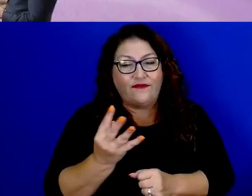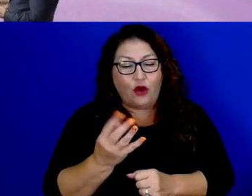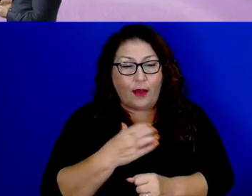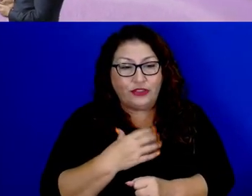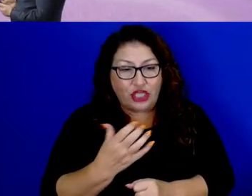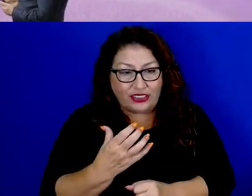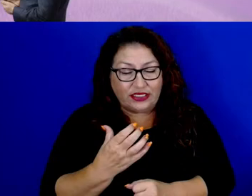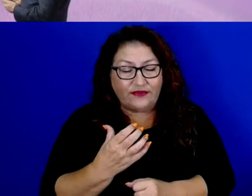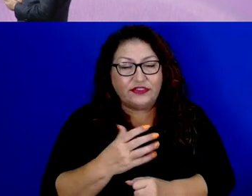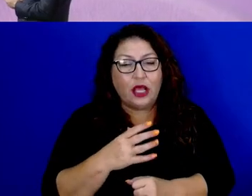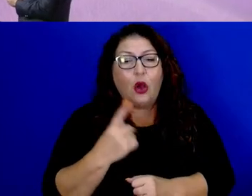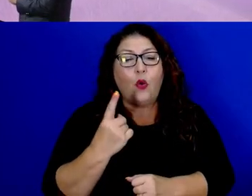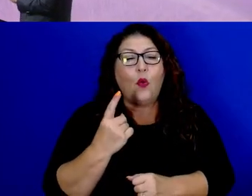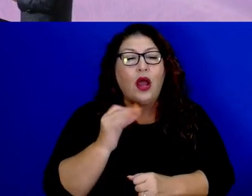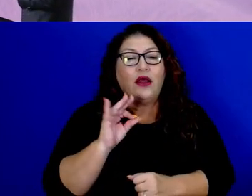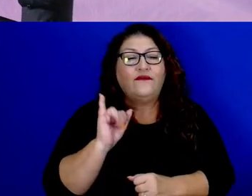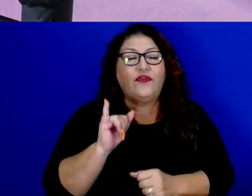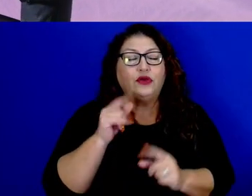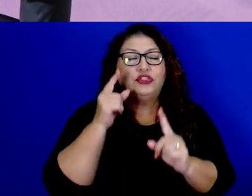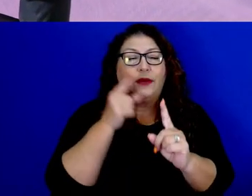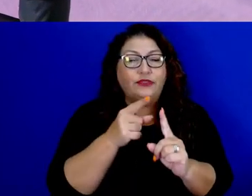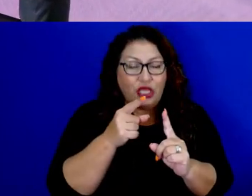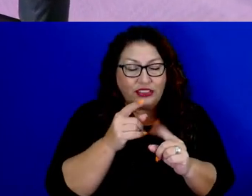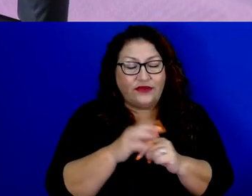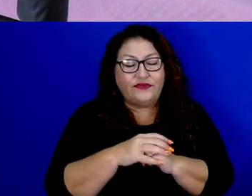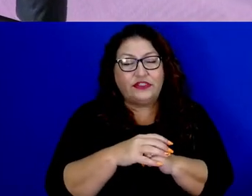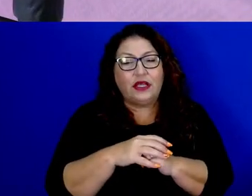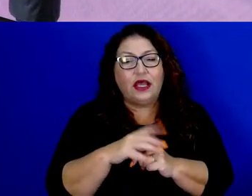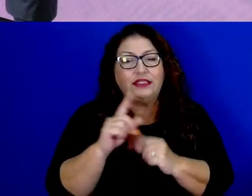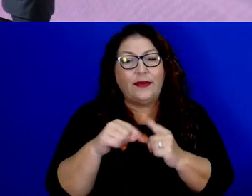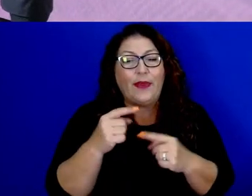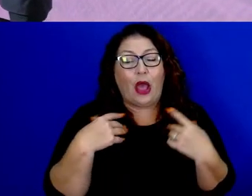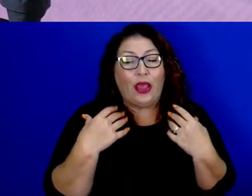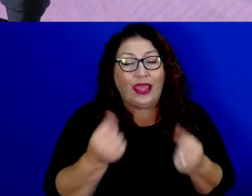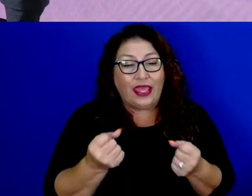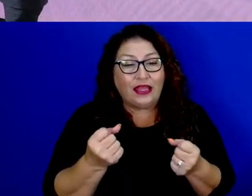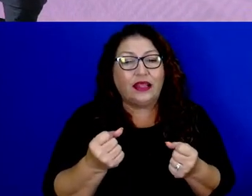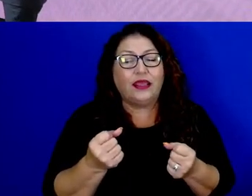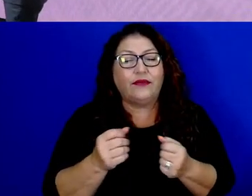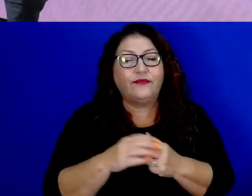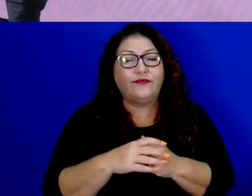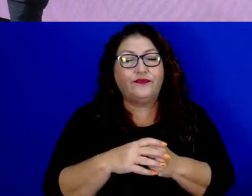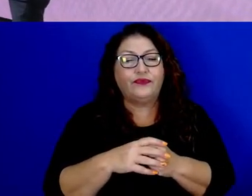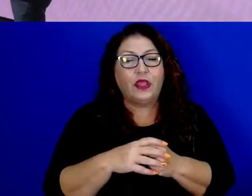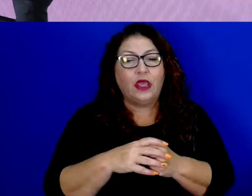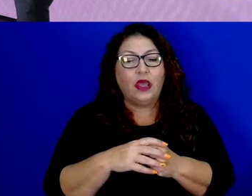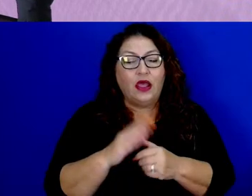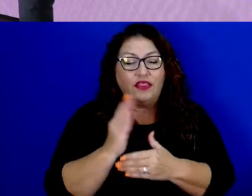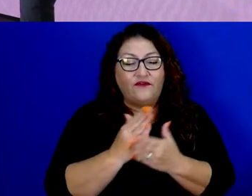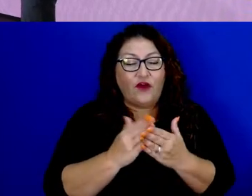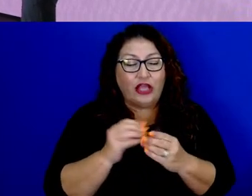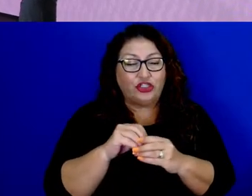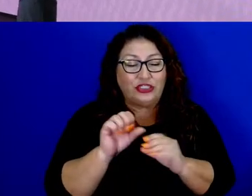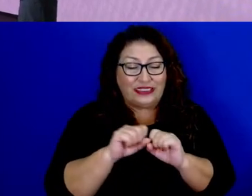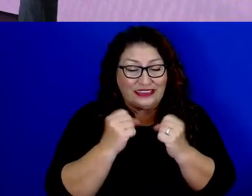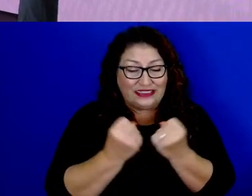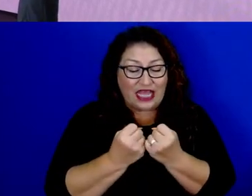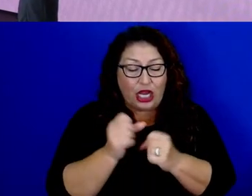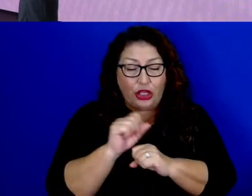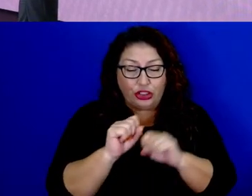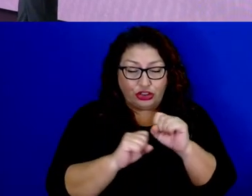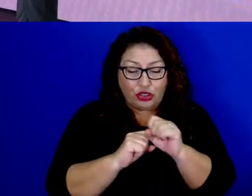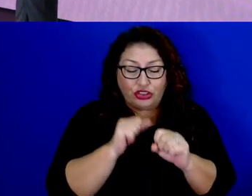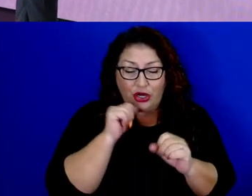these objectives, which is about healing the fractures in society, the structural inequalities that have